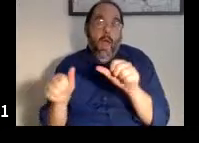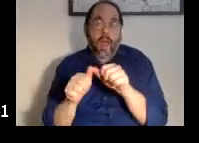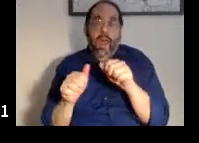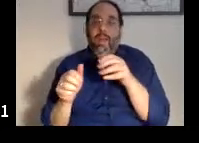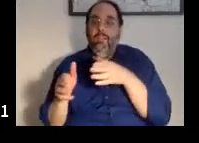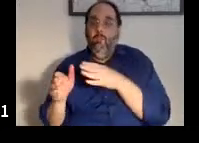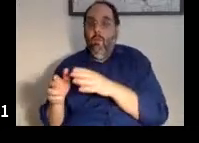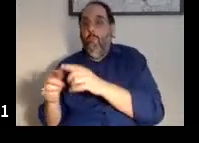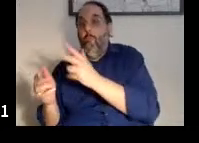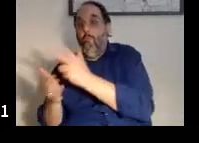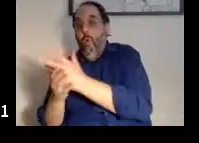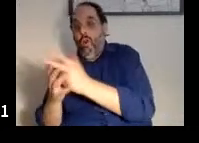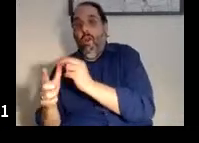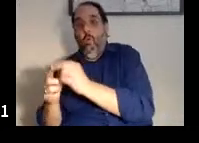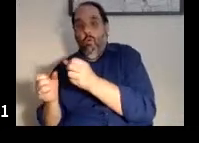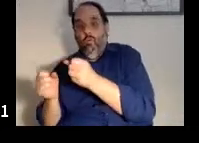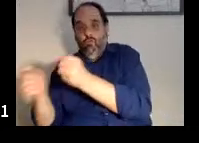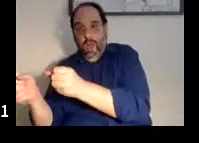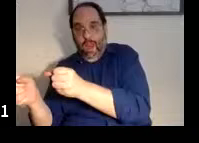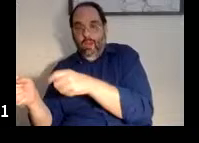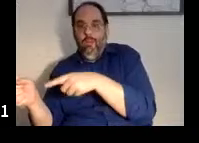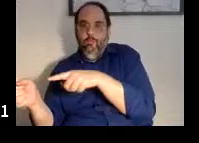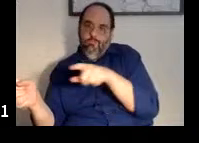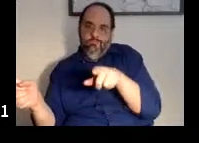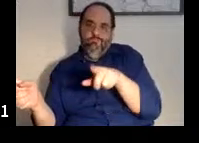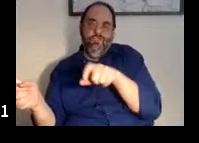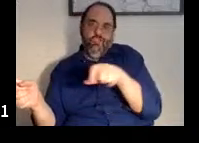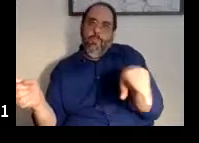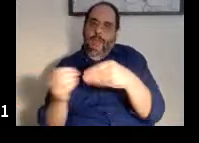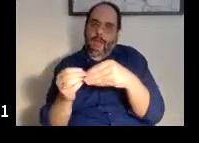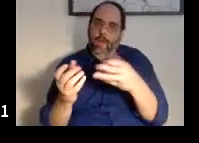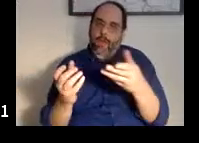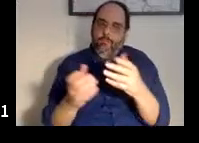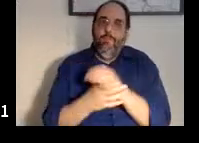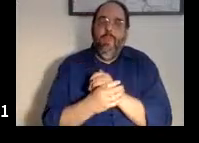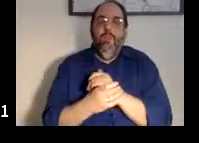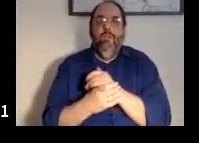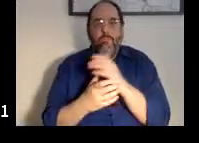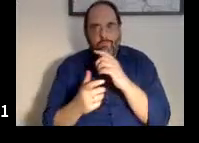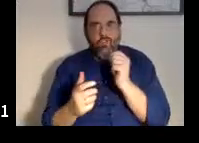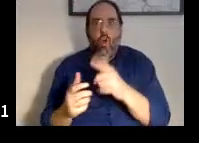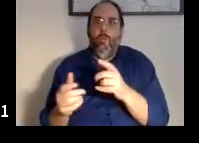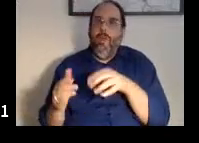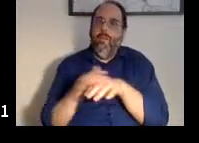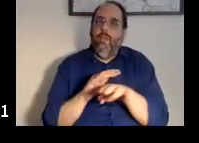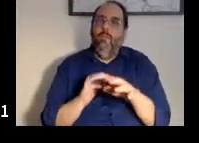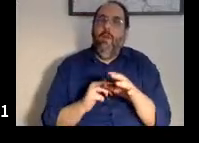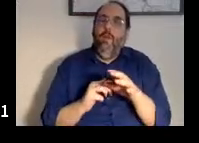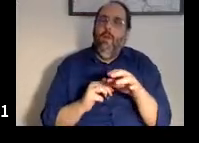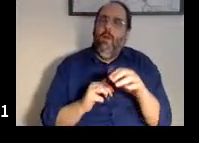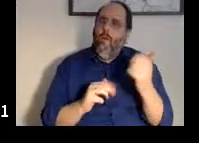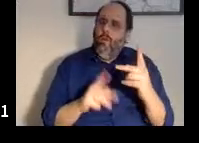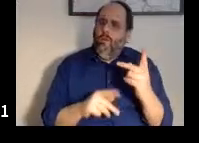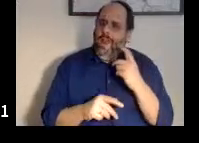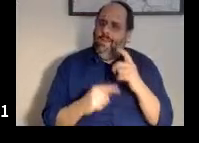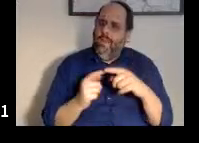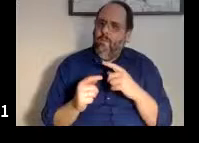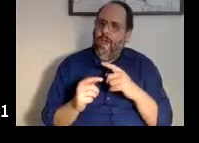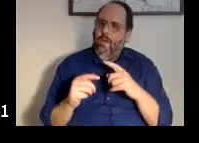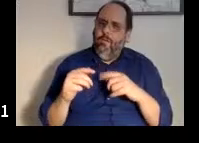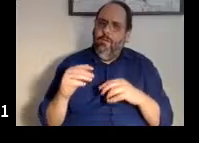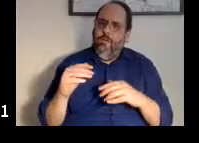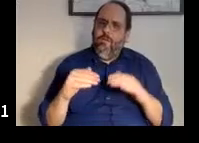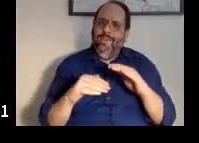from parking and street should be additionally added. We had another question here about topping